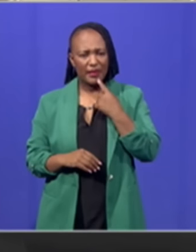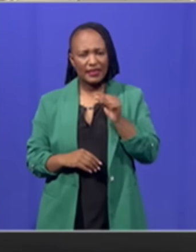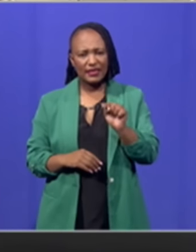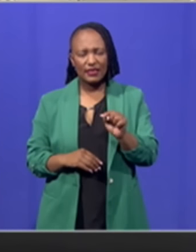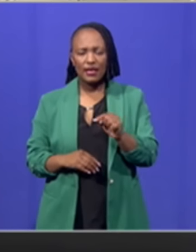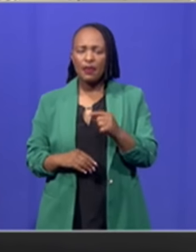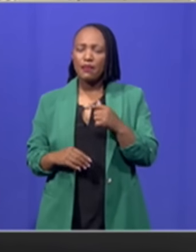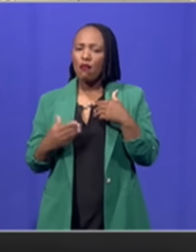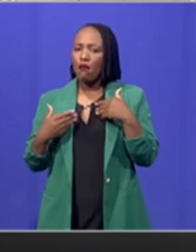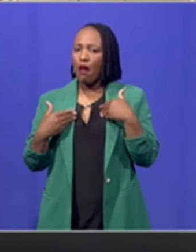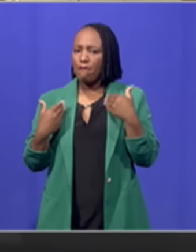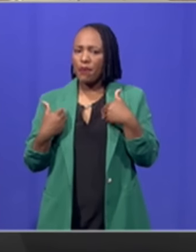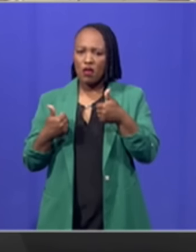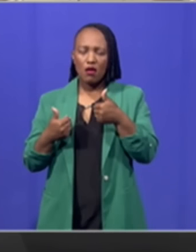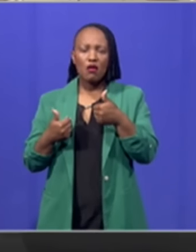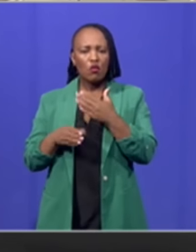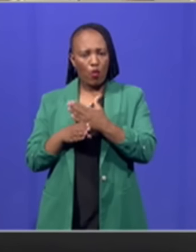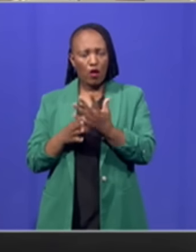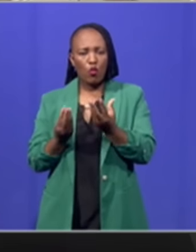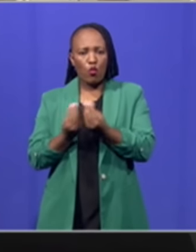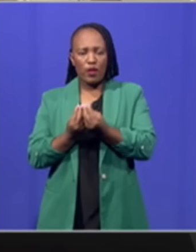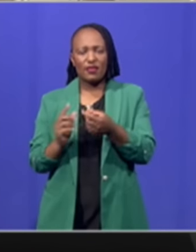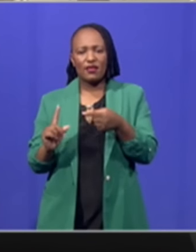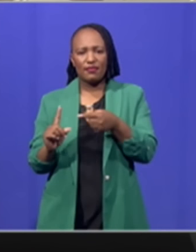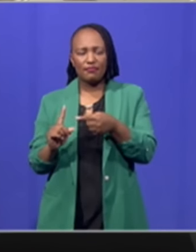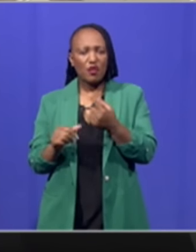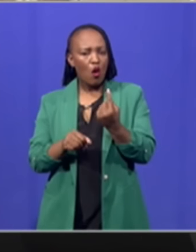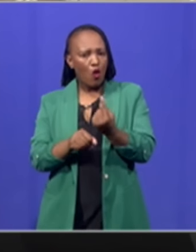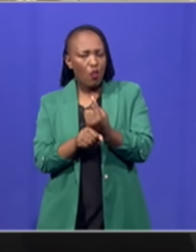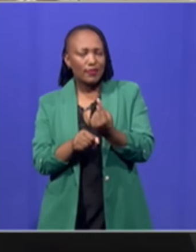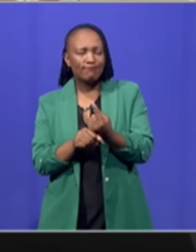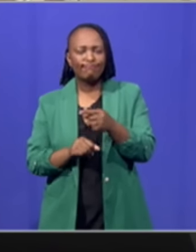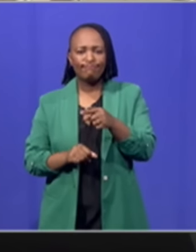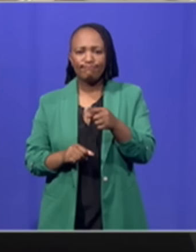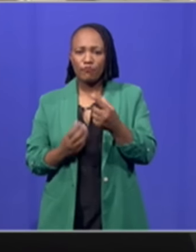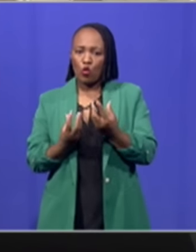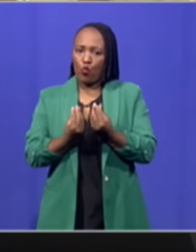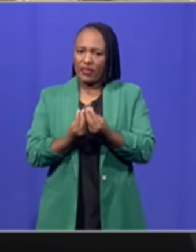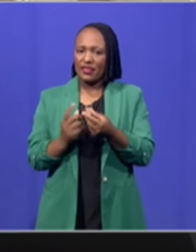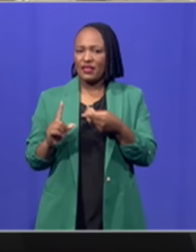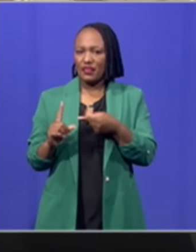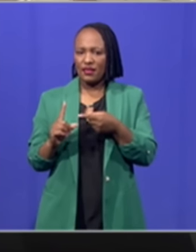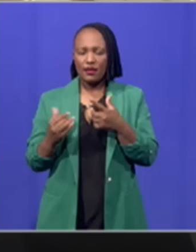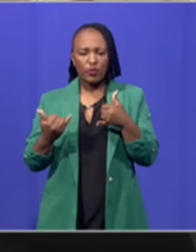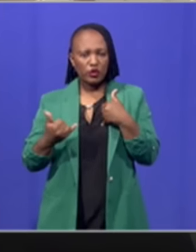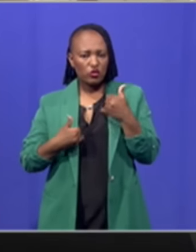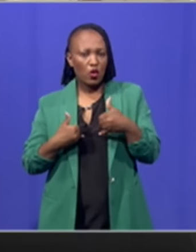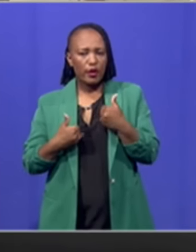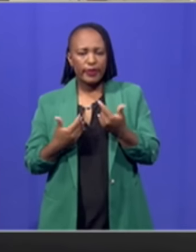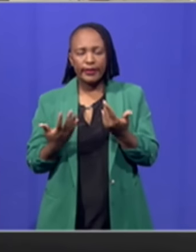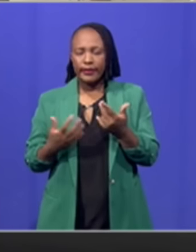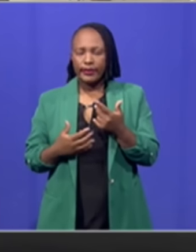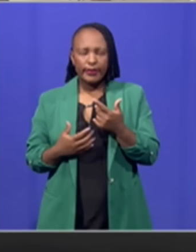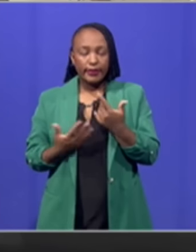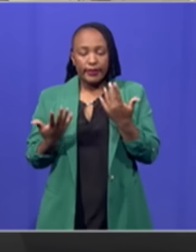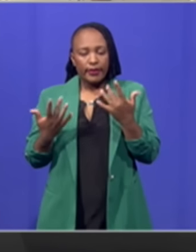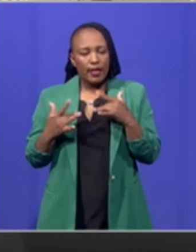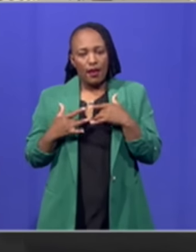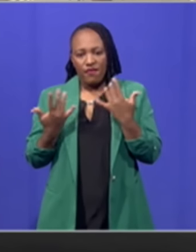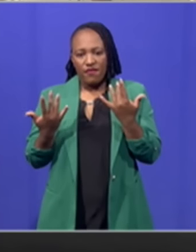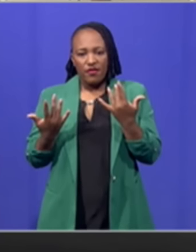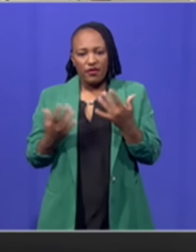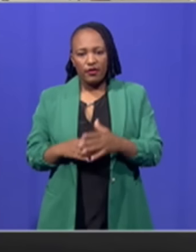with him because always when I'm with him, we always enjoy it's life.